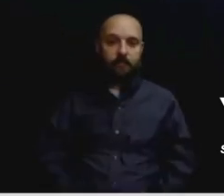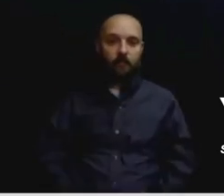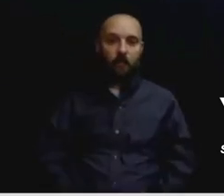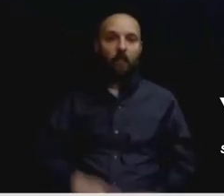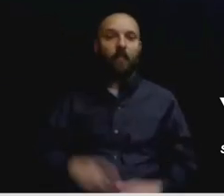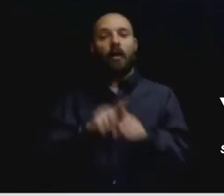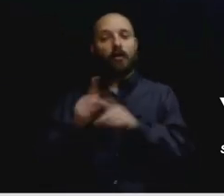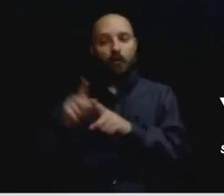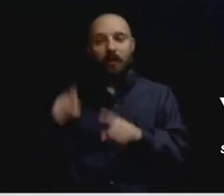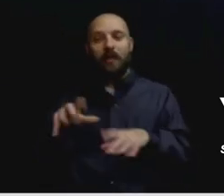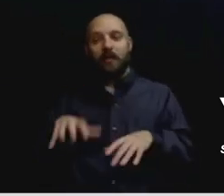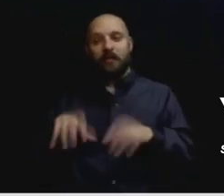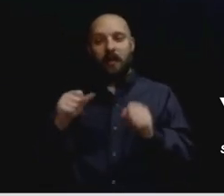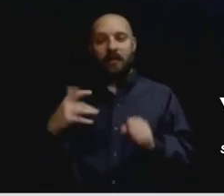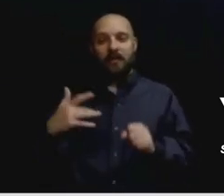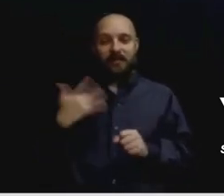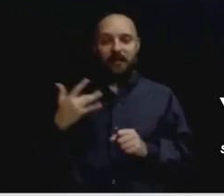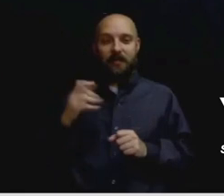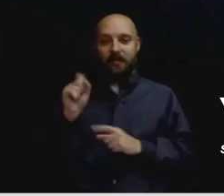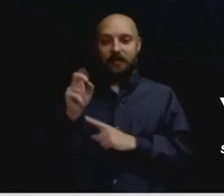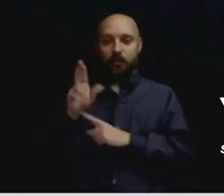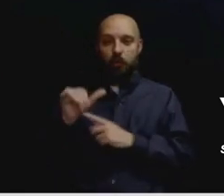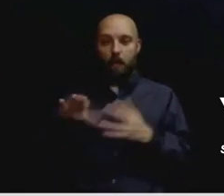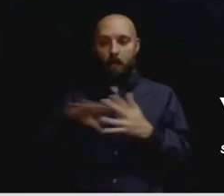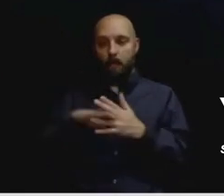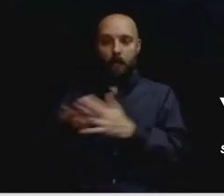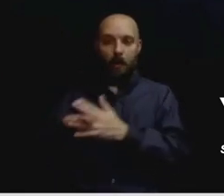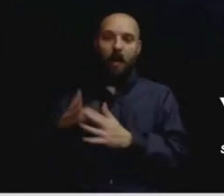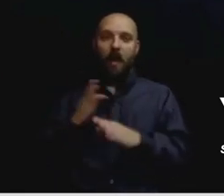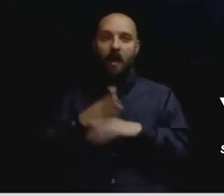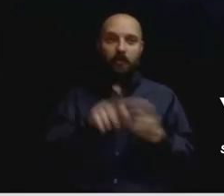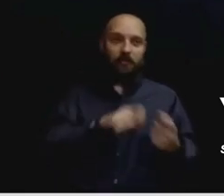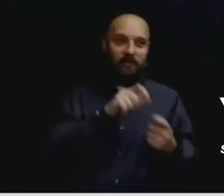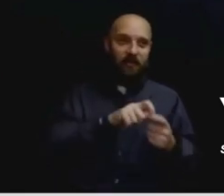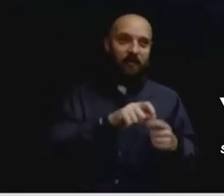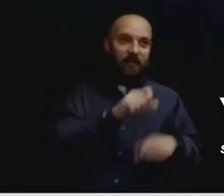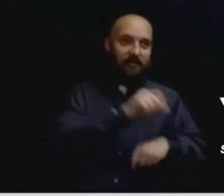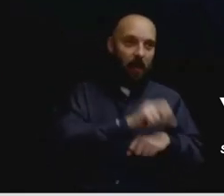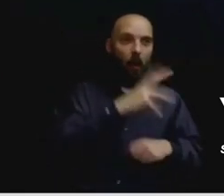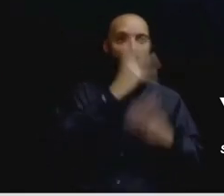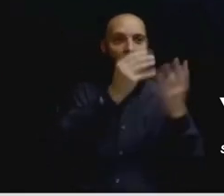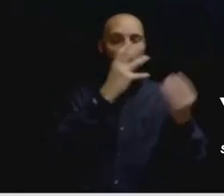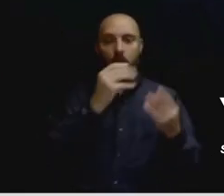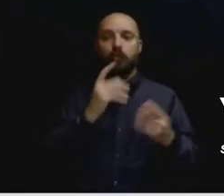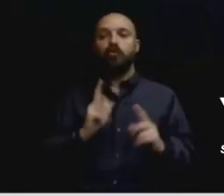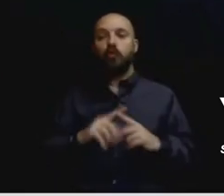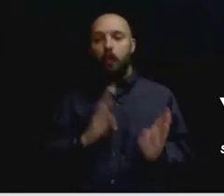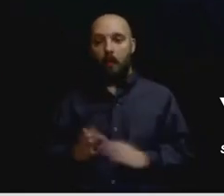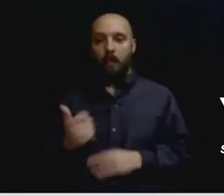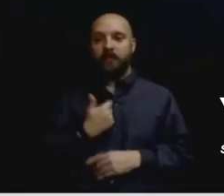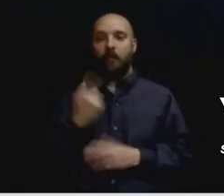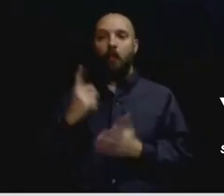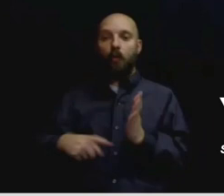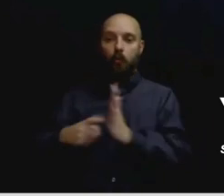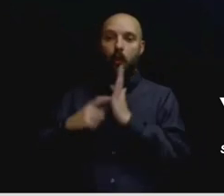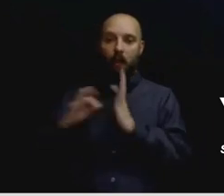to take sensory breaks before and after certain tasks or outings in order to prepare myself for what is required of